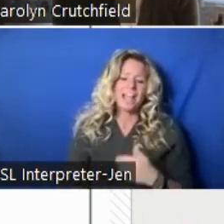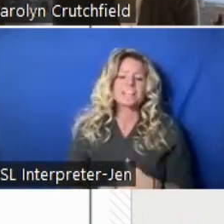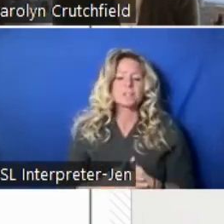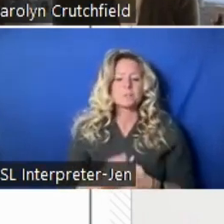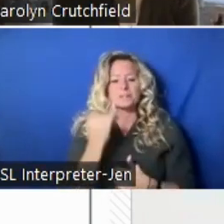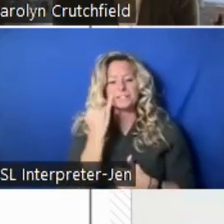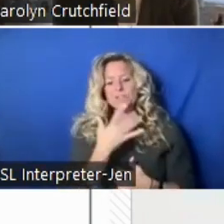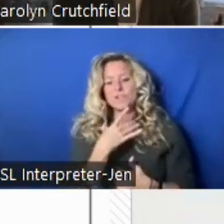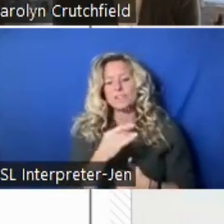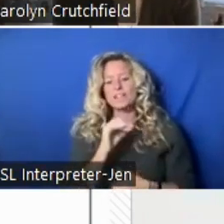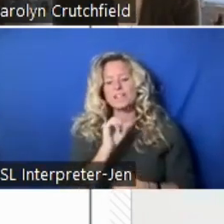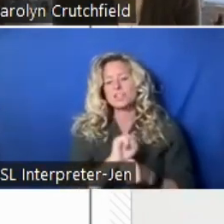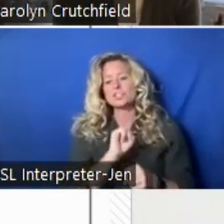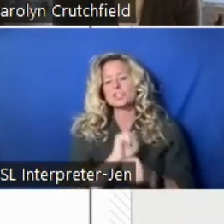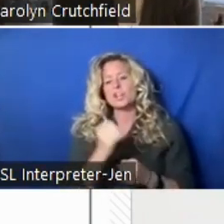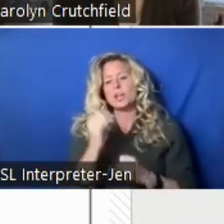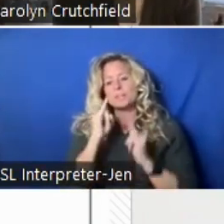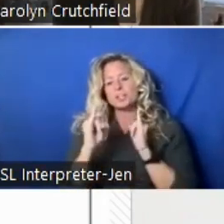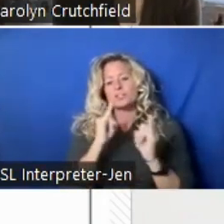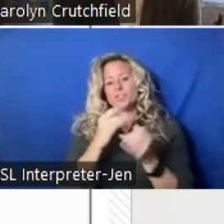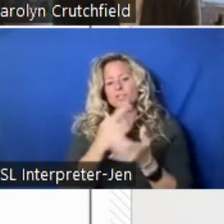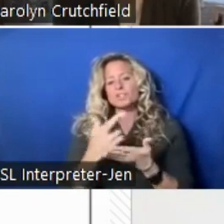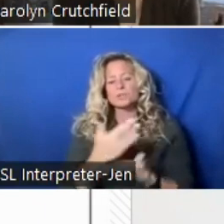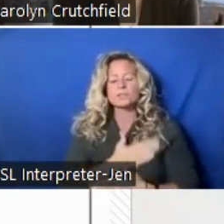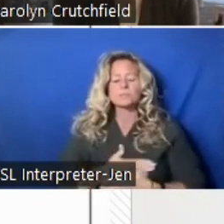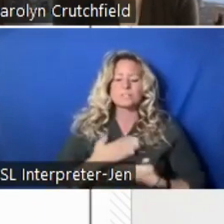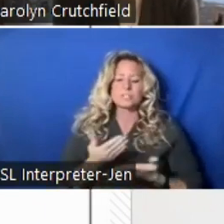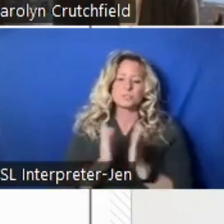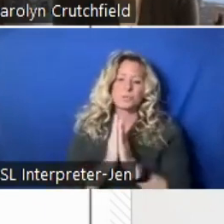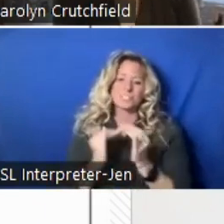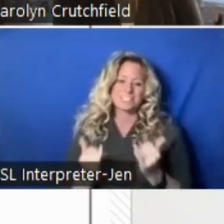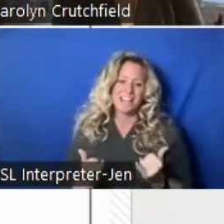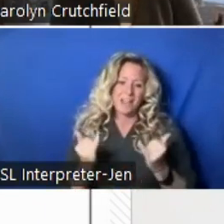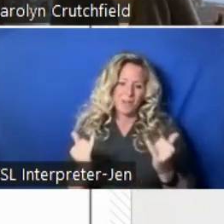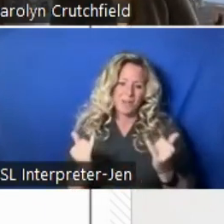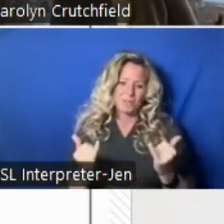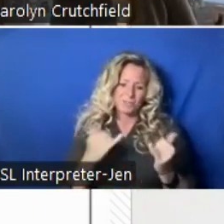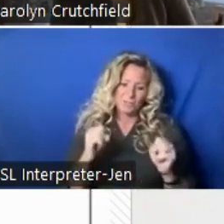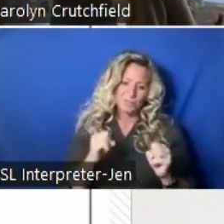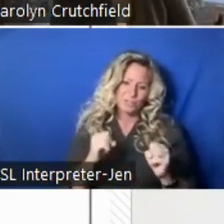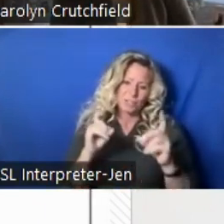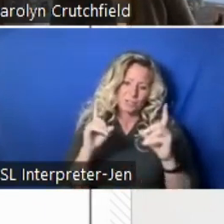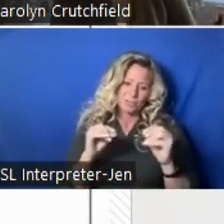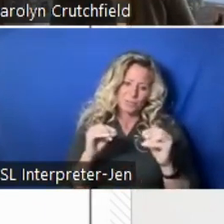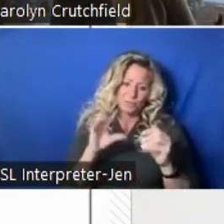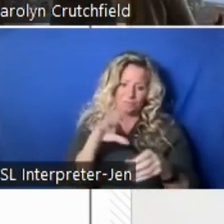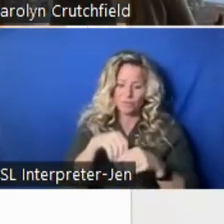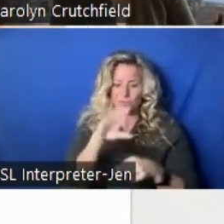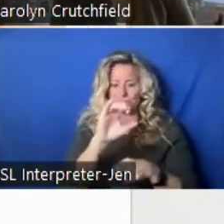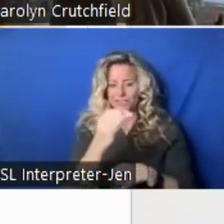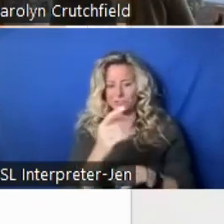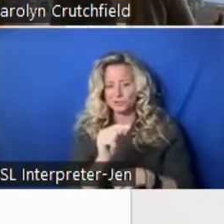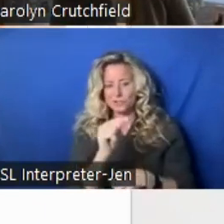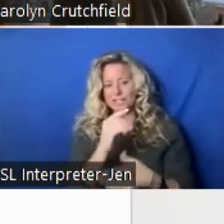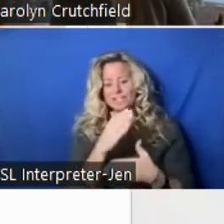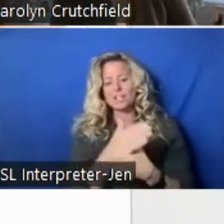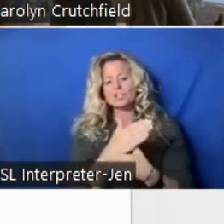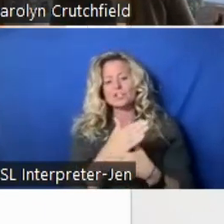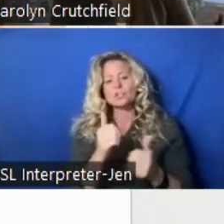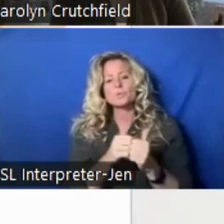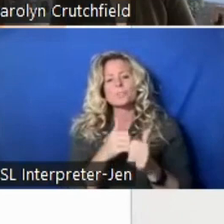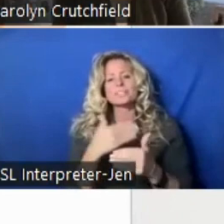like these job interview resources, please request them now. And you can keep doing that in the chat, and I'll share the next couple of